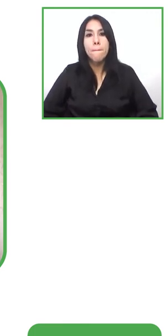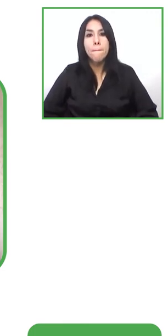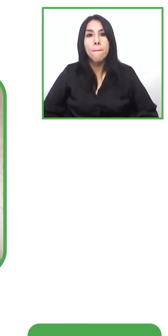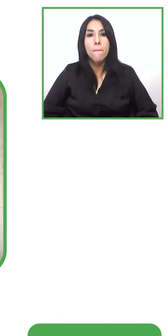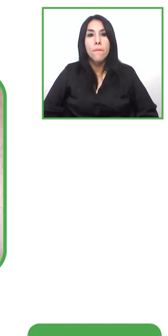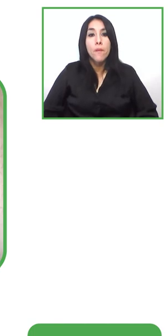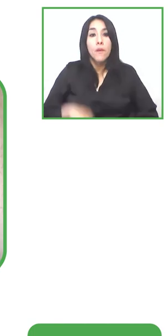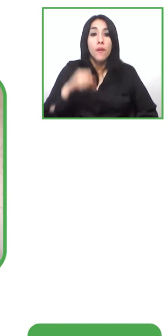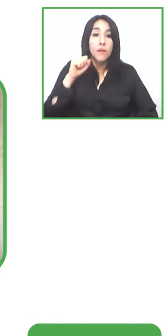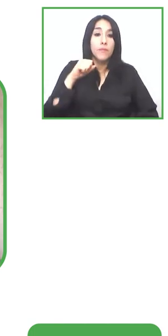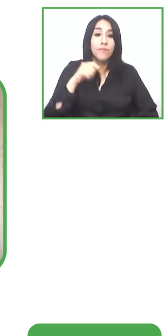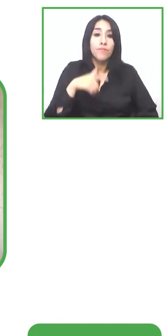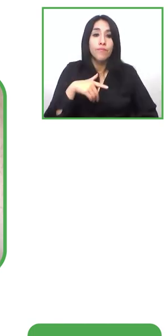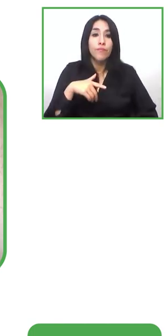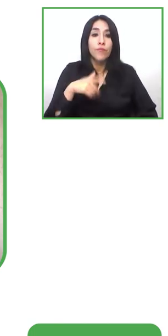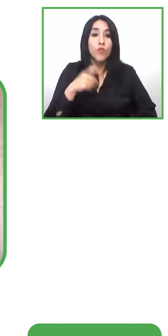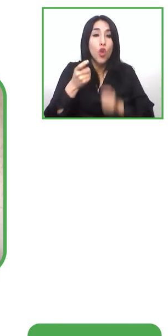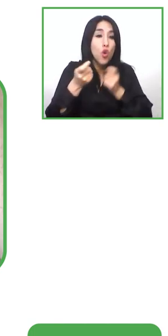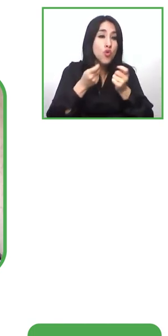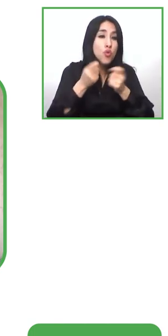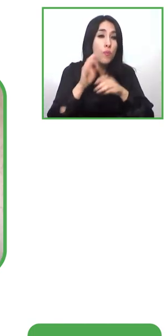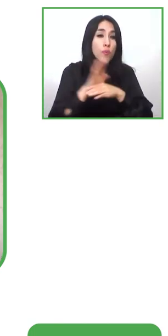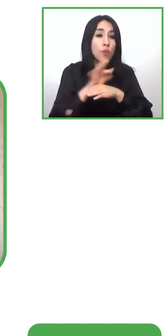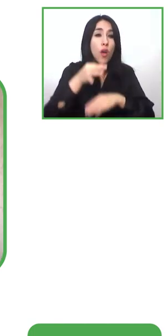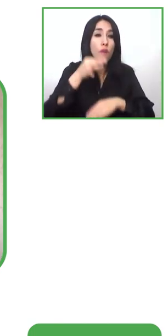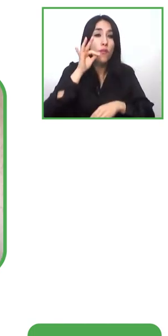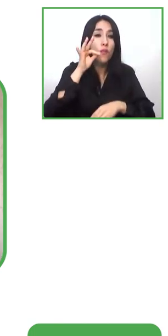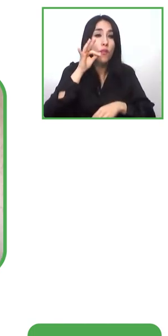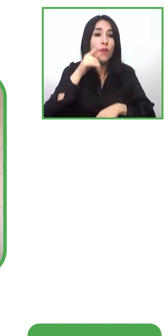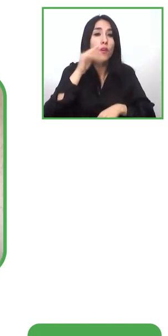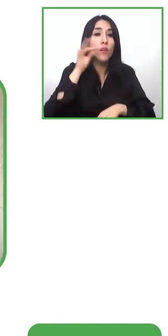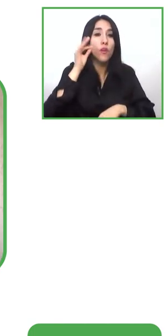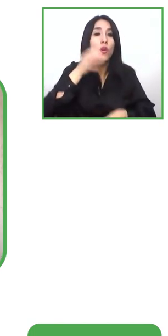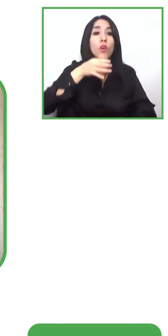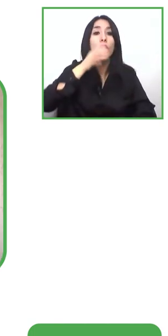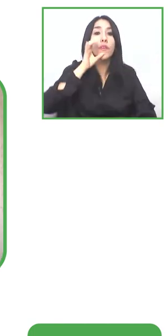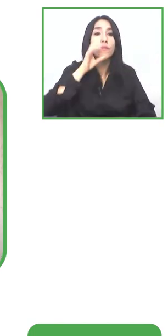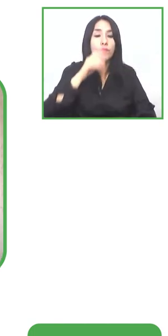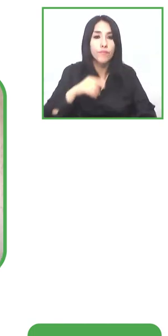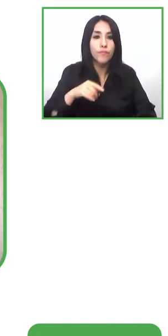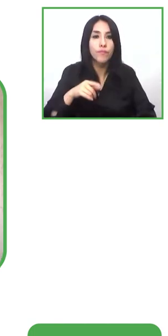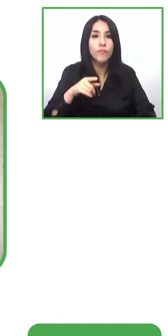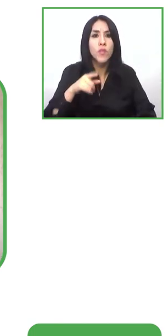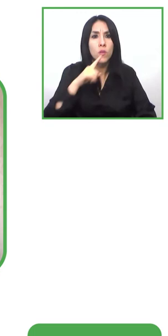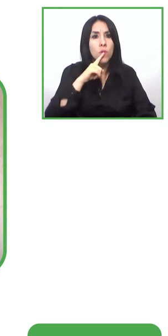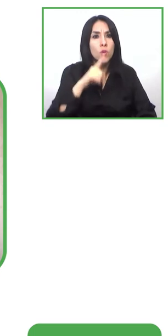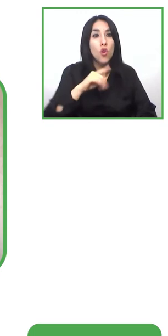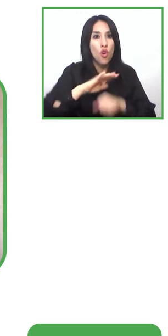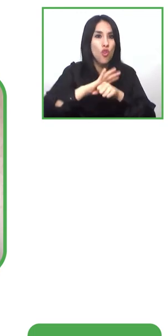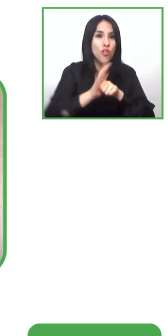solved or overcome these challenges in this pandemic times?